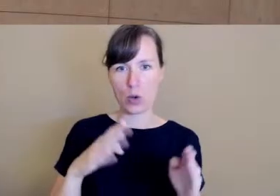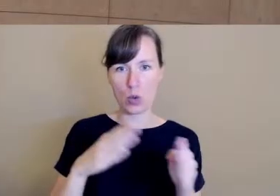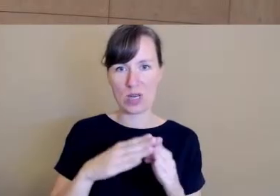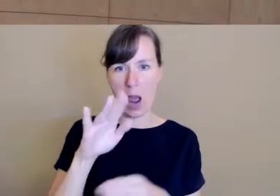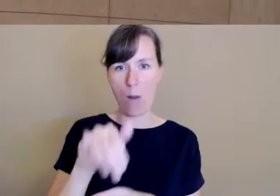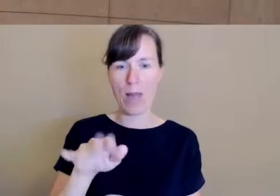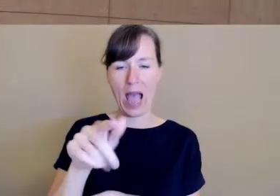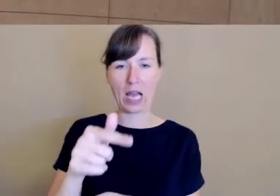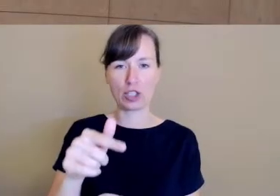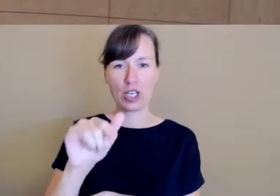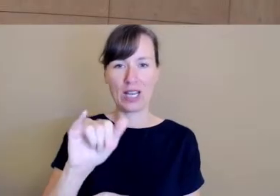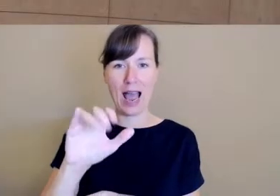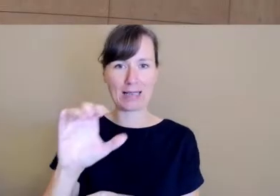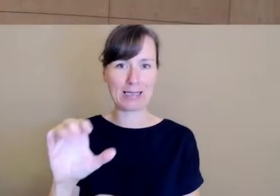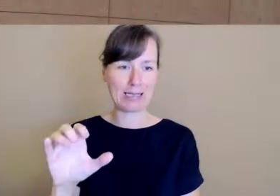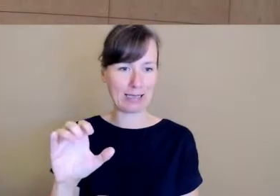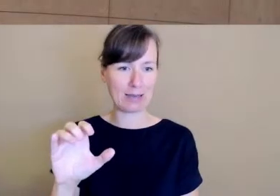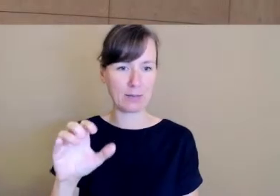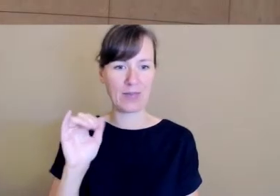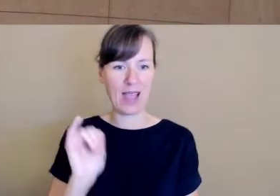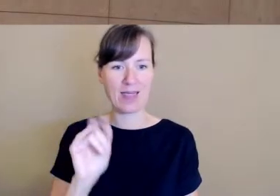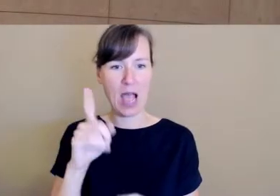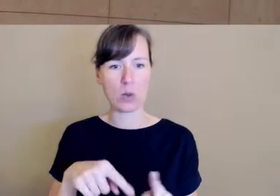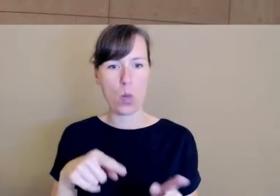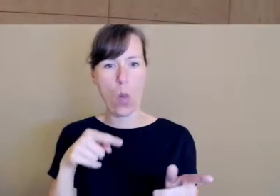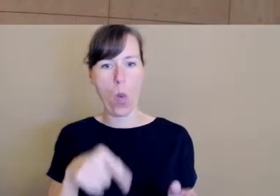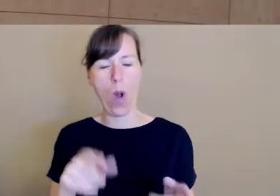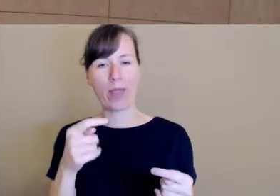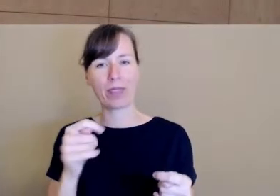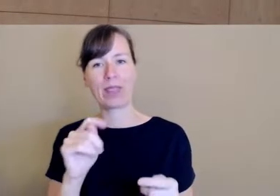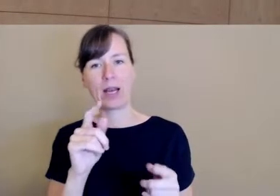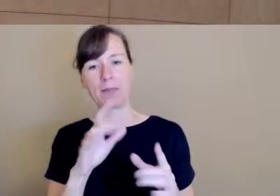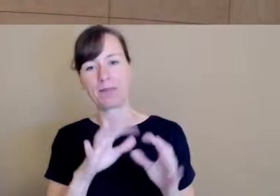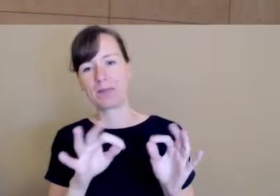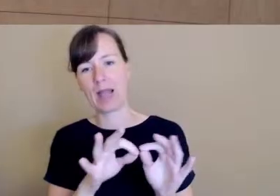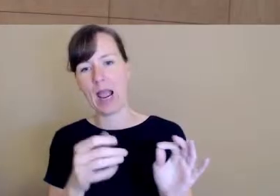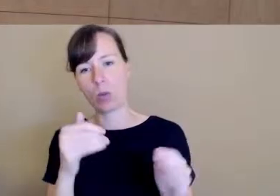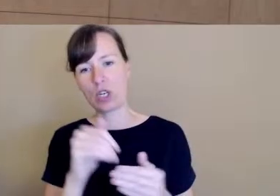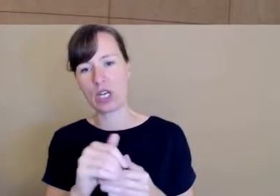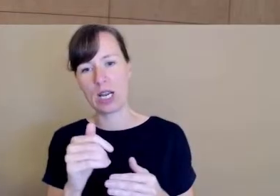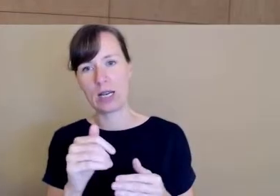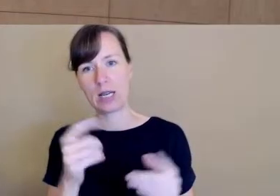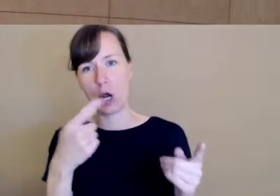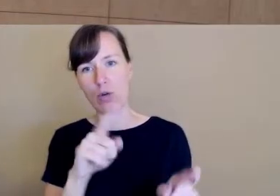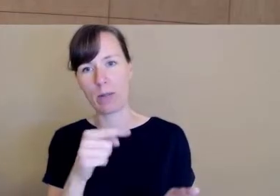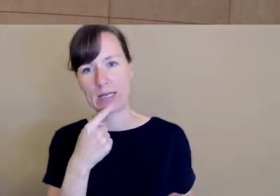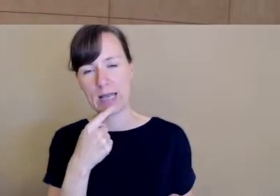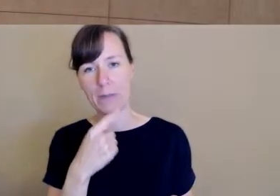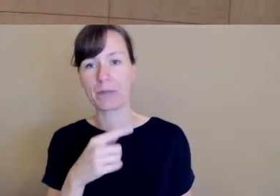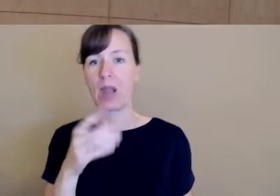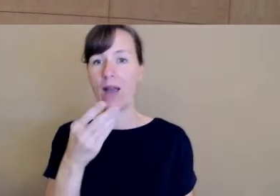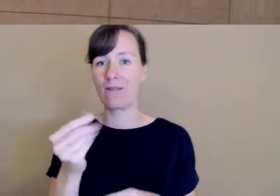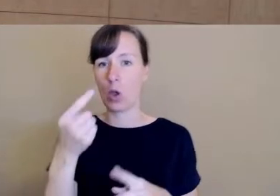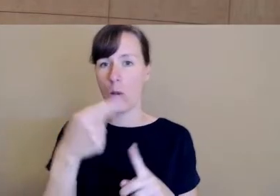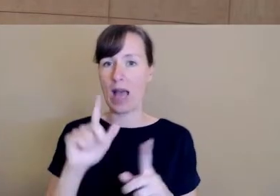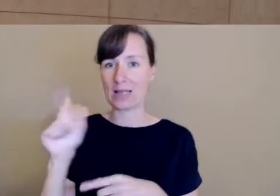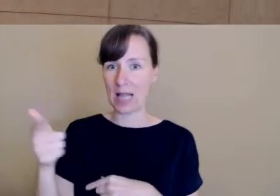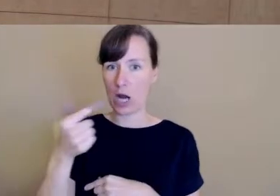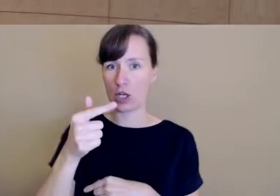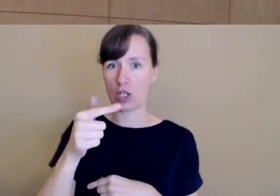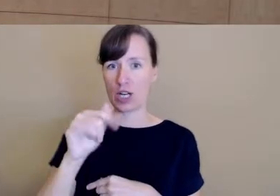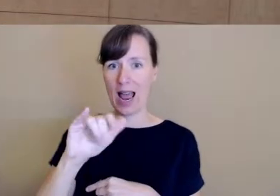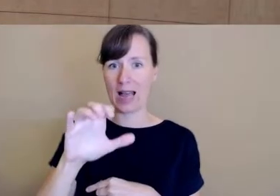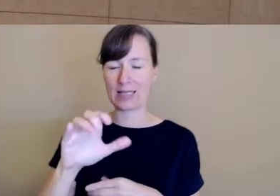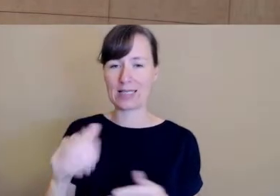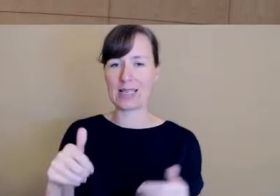what the bluff of the language in the agreement says. A few months later, the GIC provided a recommendation that the